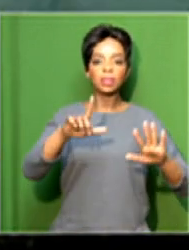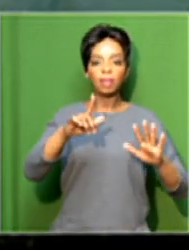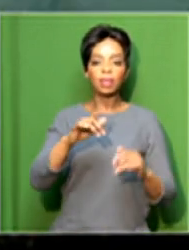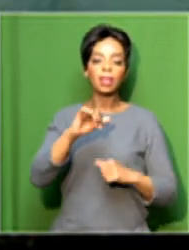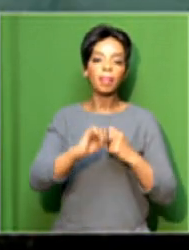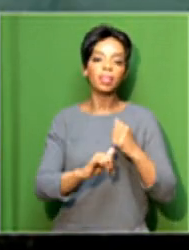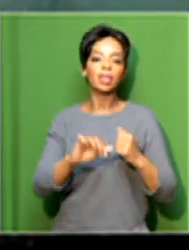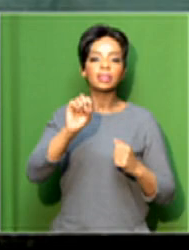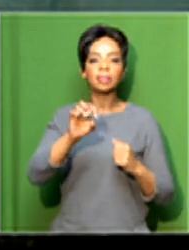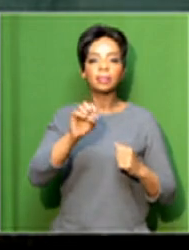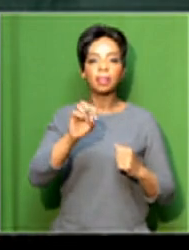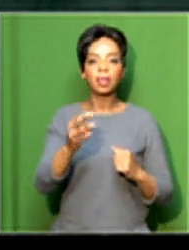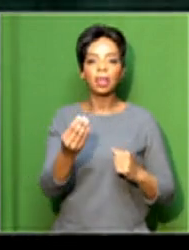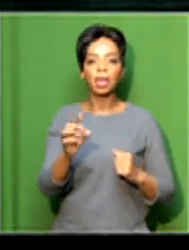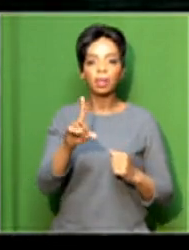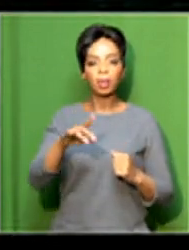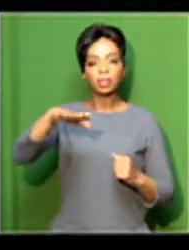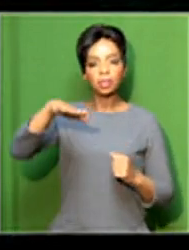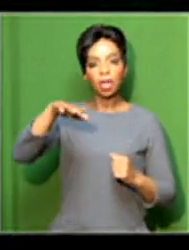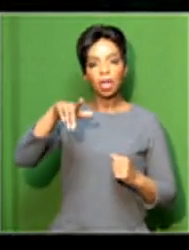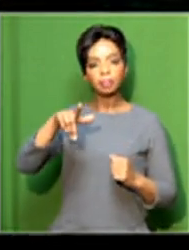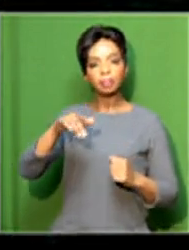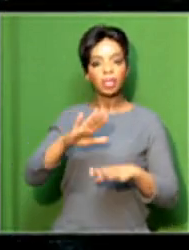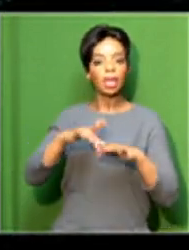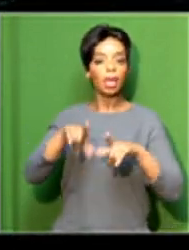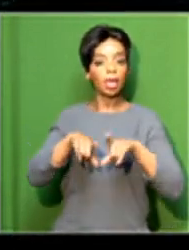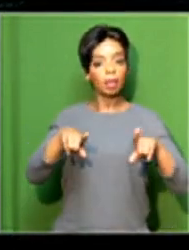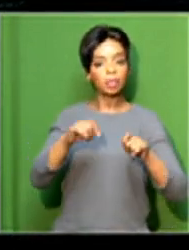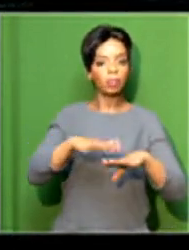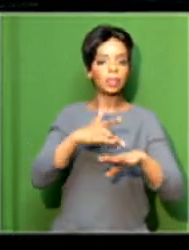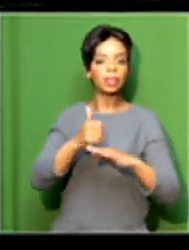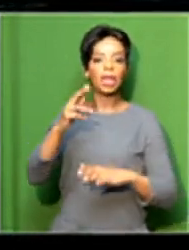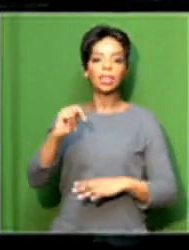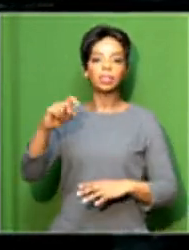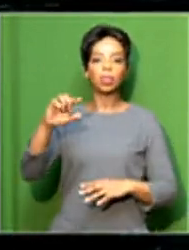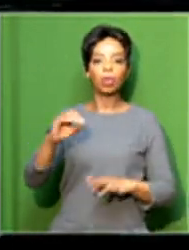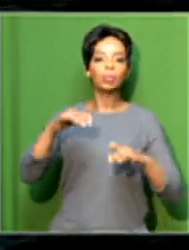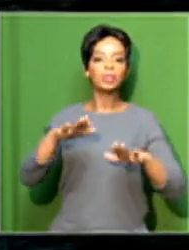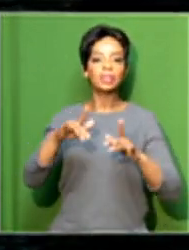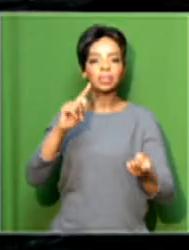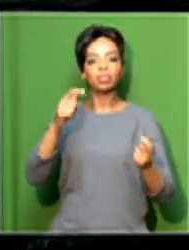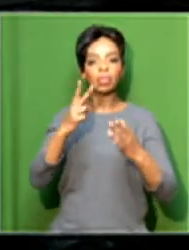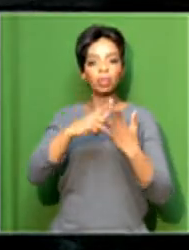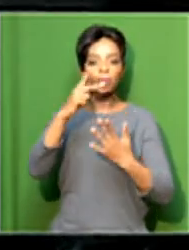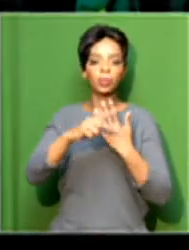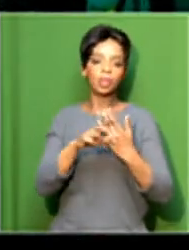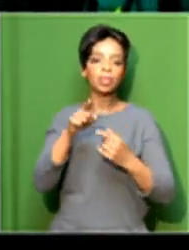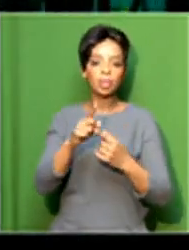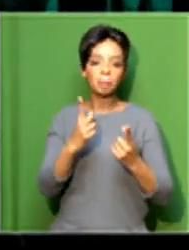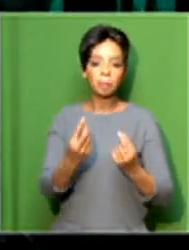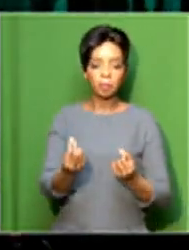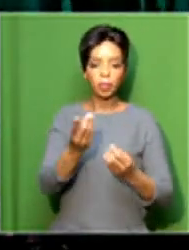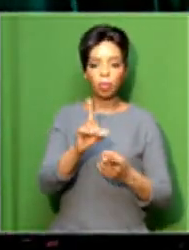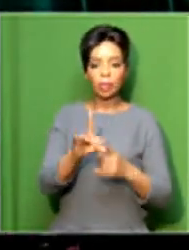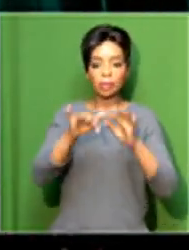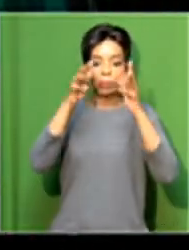the brainchild of Cape Town-based NGO, the Sea Change Project, that's been connecting people to nature through world-class storytelling